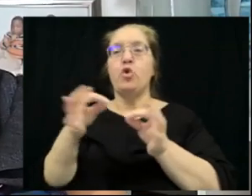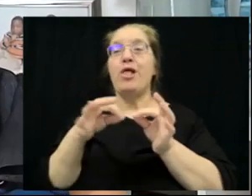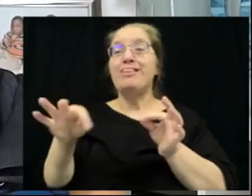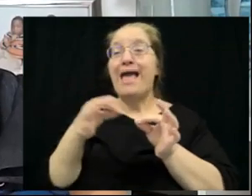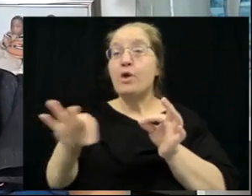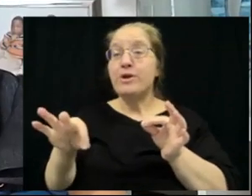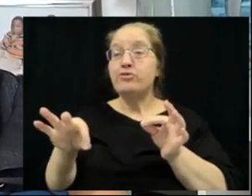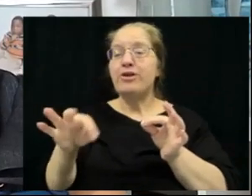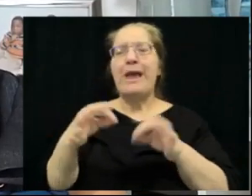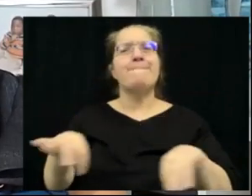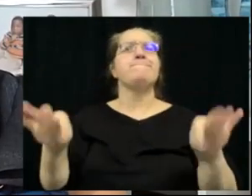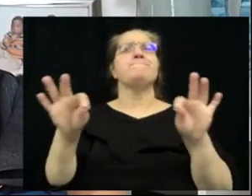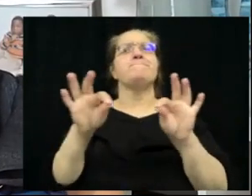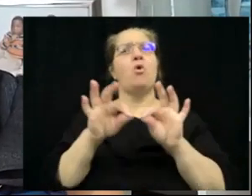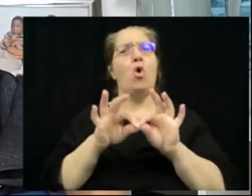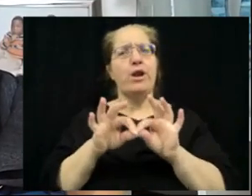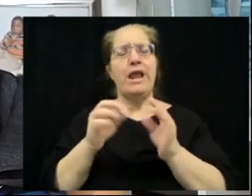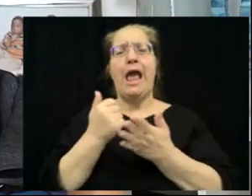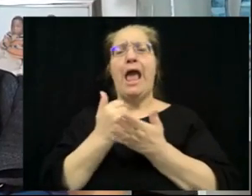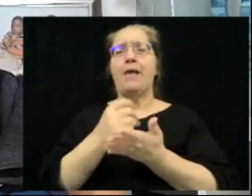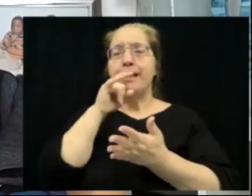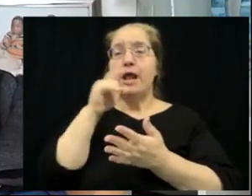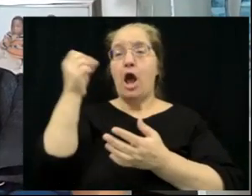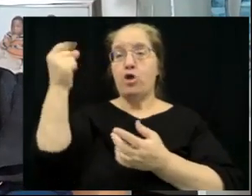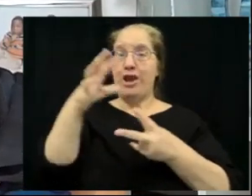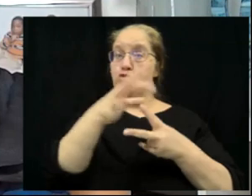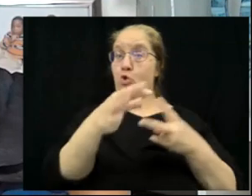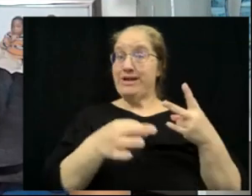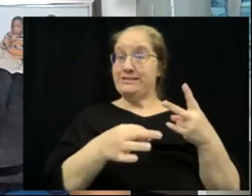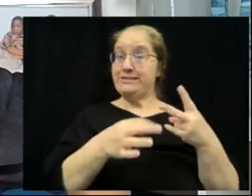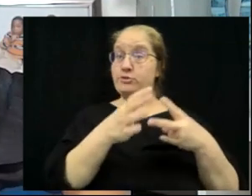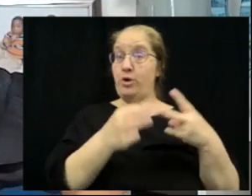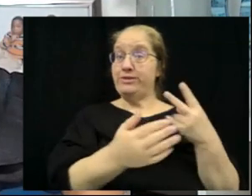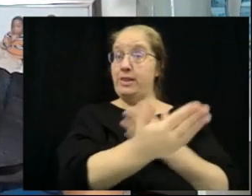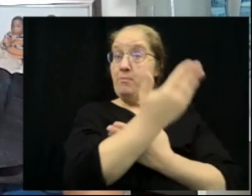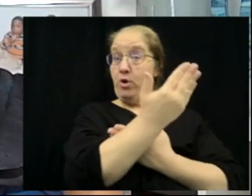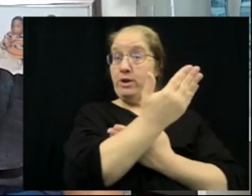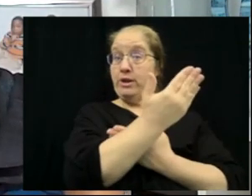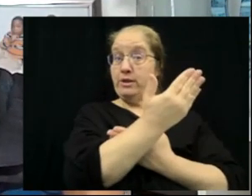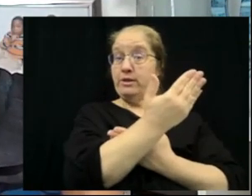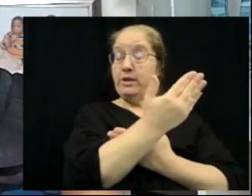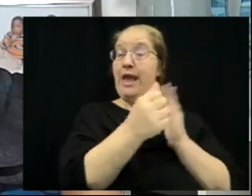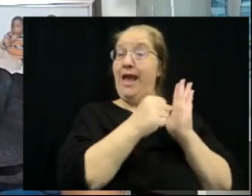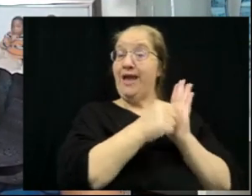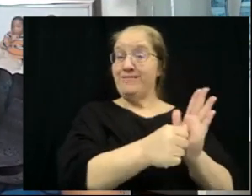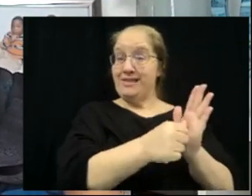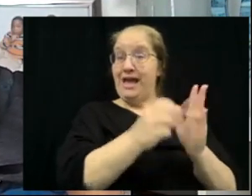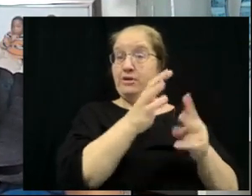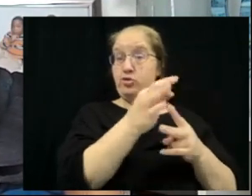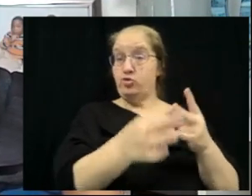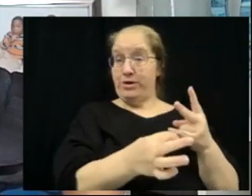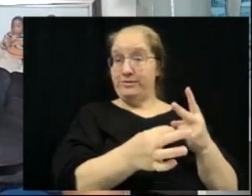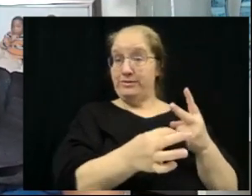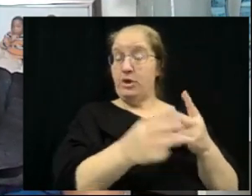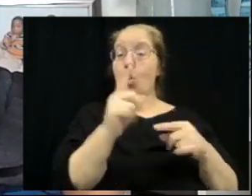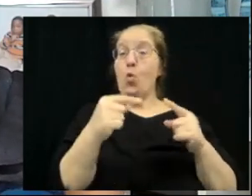important. So helping them understand that it's a choice, right? So in the morning, you just want to reiterate the choice that they have.